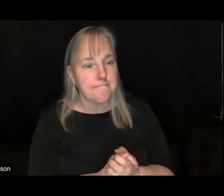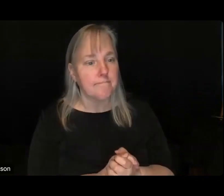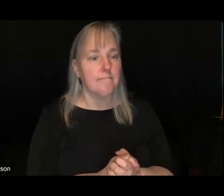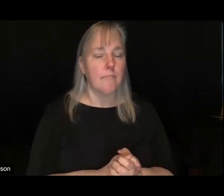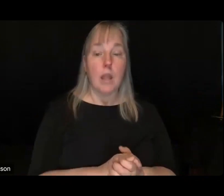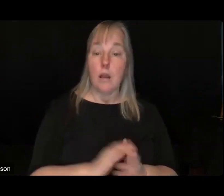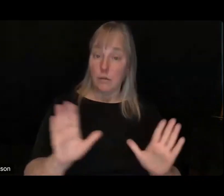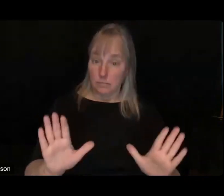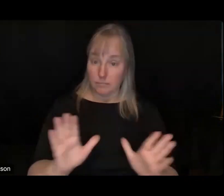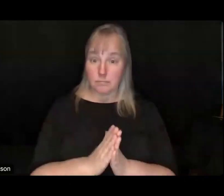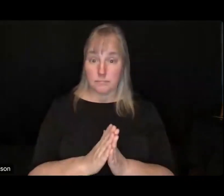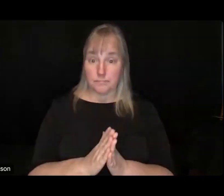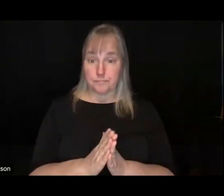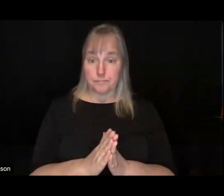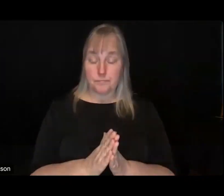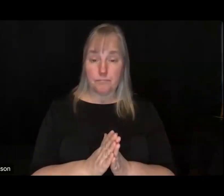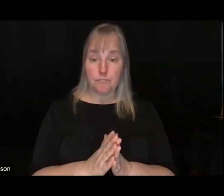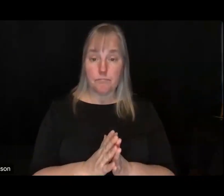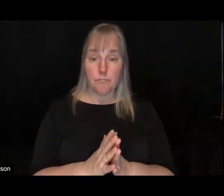So,